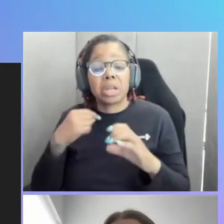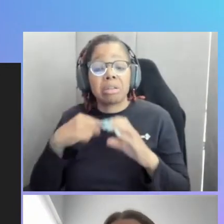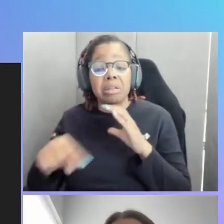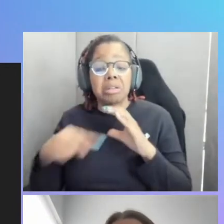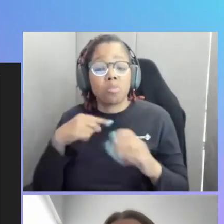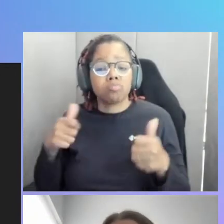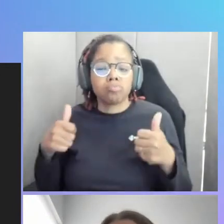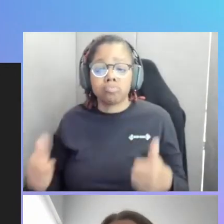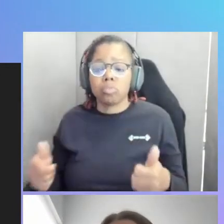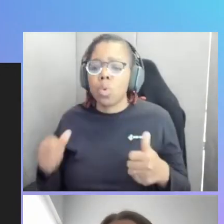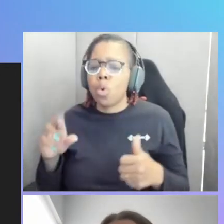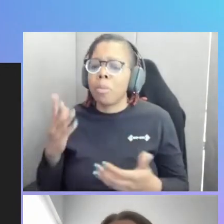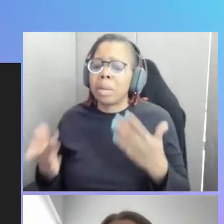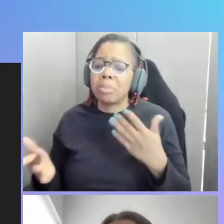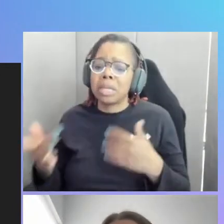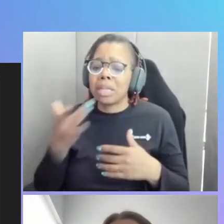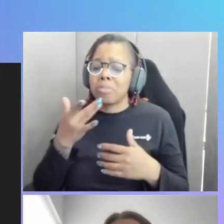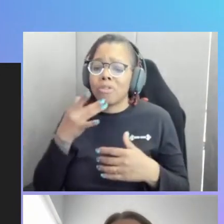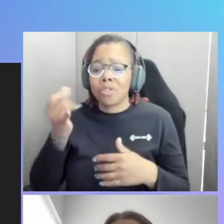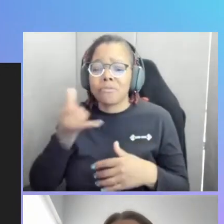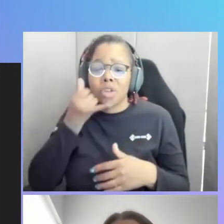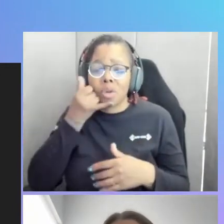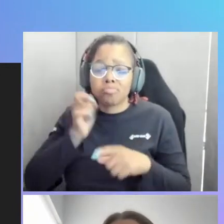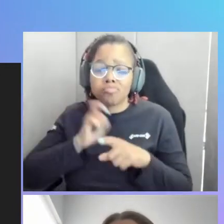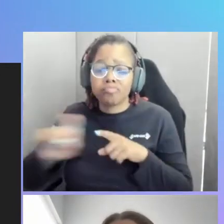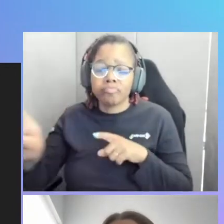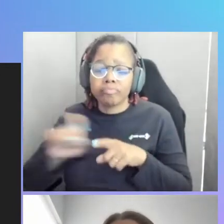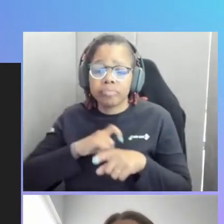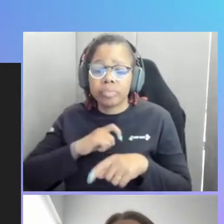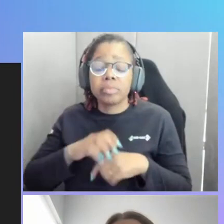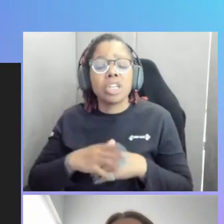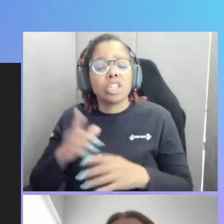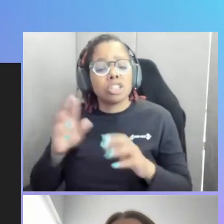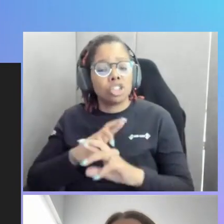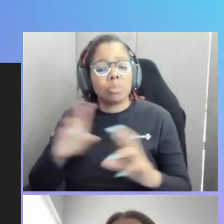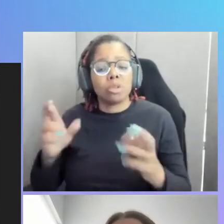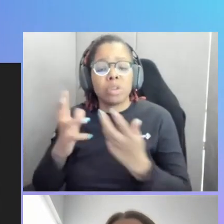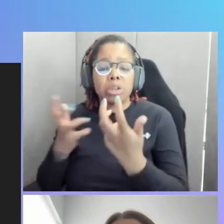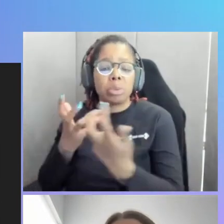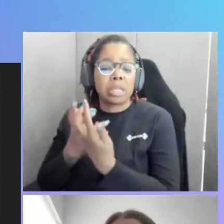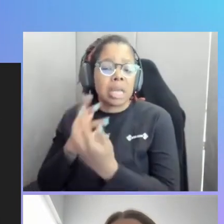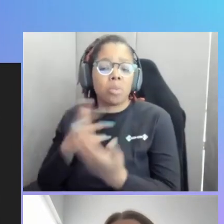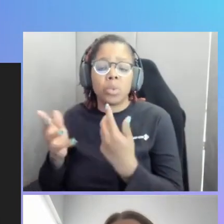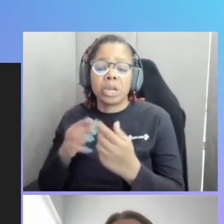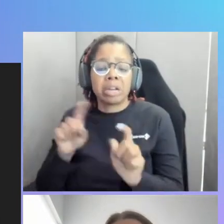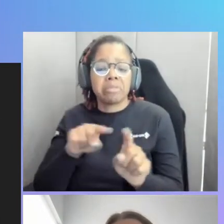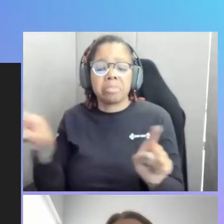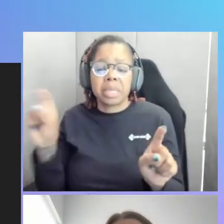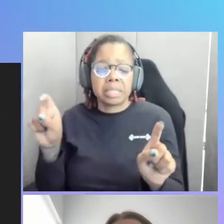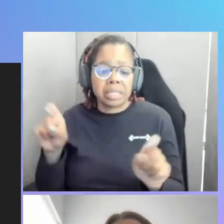great with that, or they might prefer over the phone. So just be ready to adapt to whatever their needs may be.